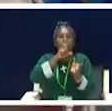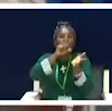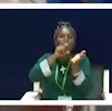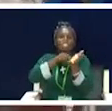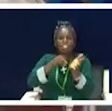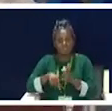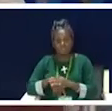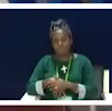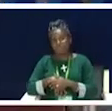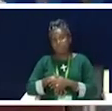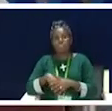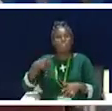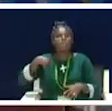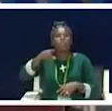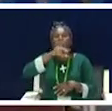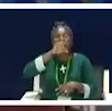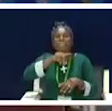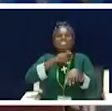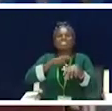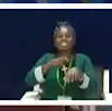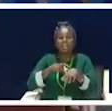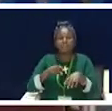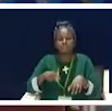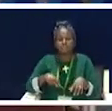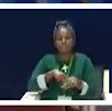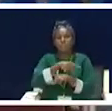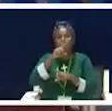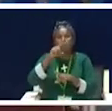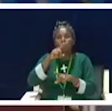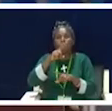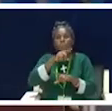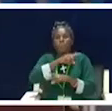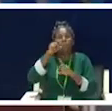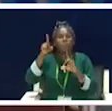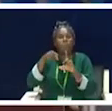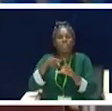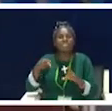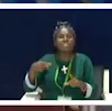time when the world powers are becoming